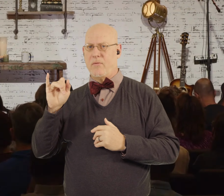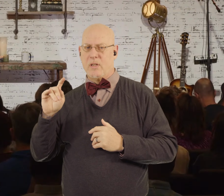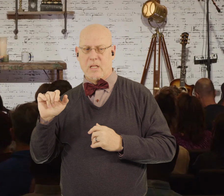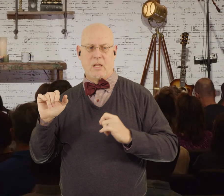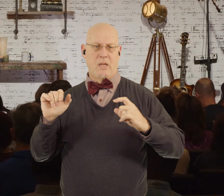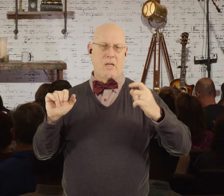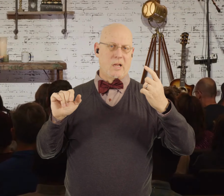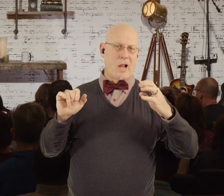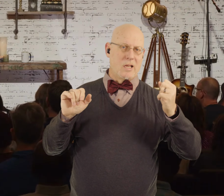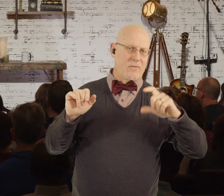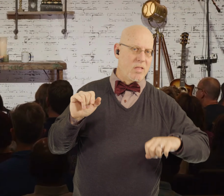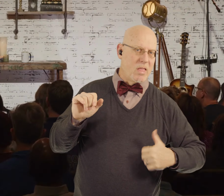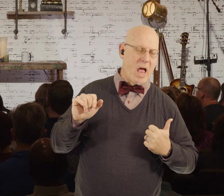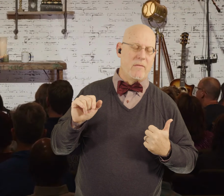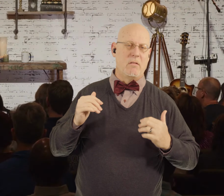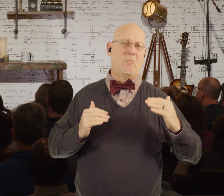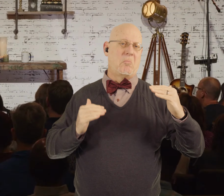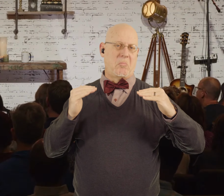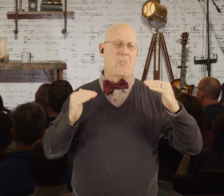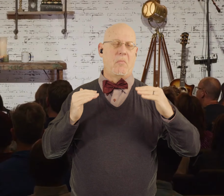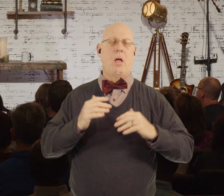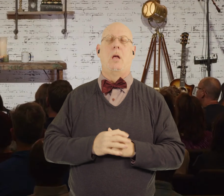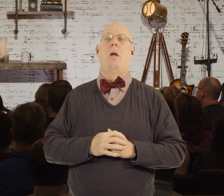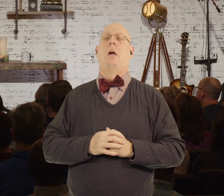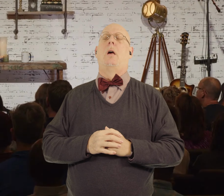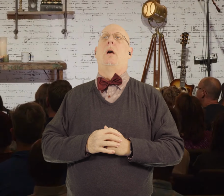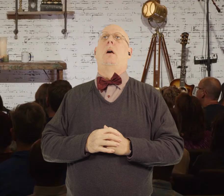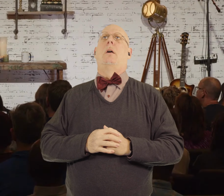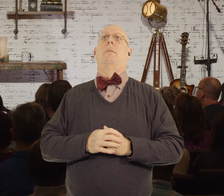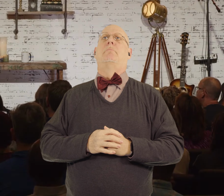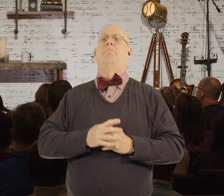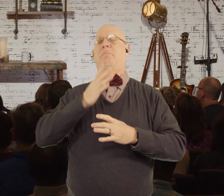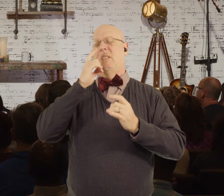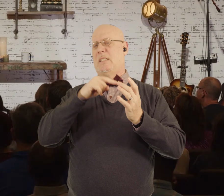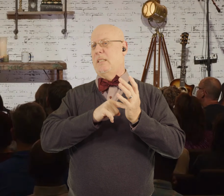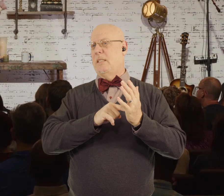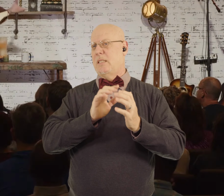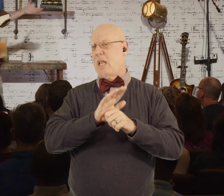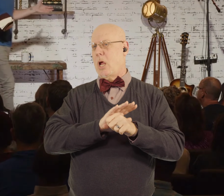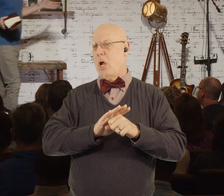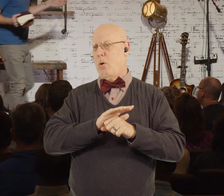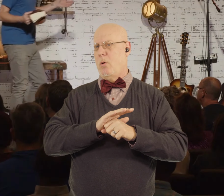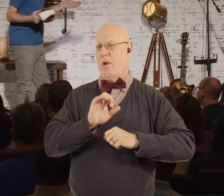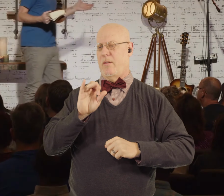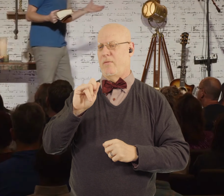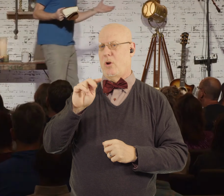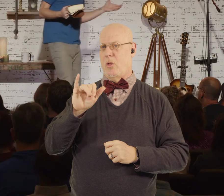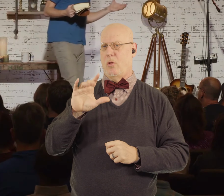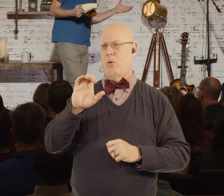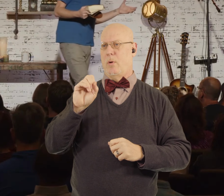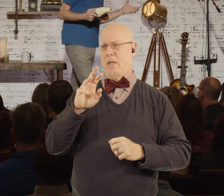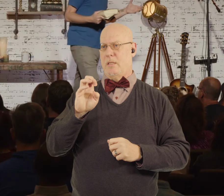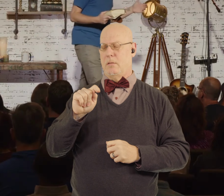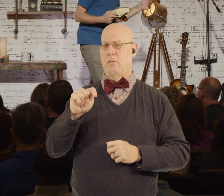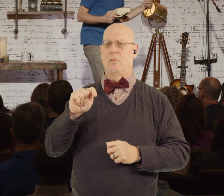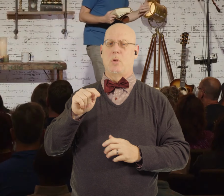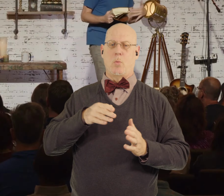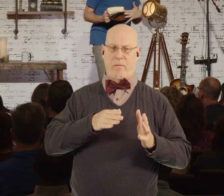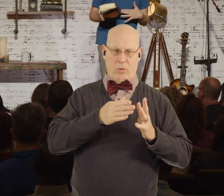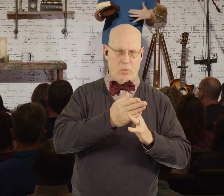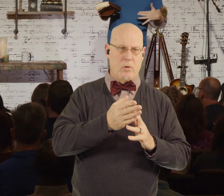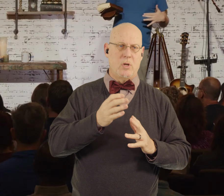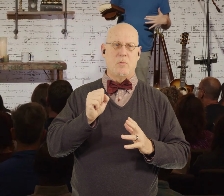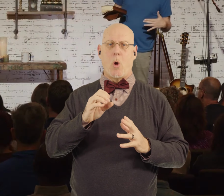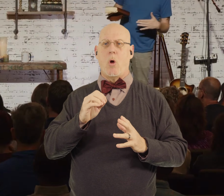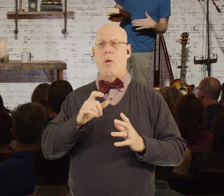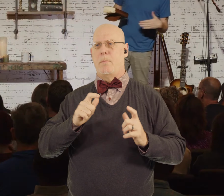goddess of fertility, goddess of life. And yet what was very interesting is here in this fertile crescent, Pactolus